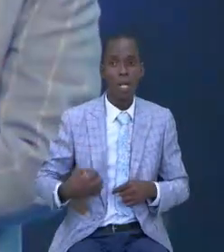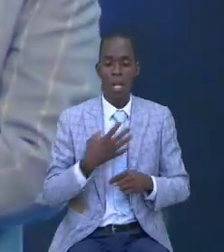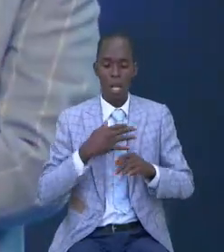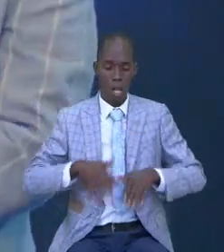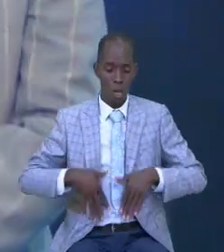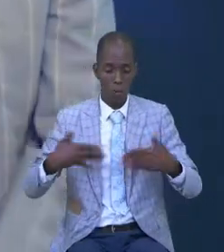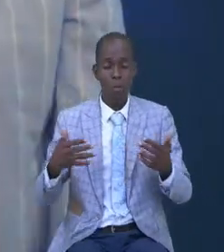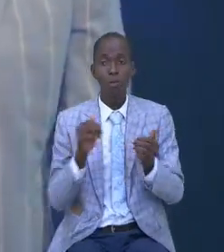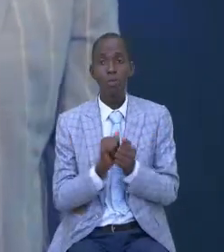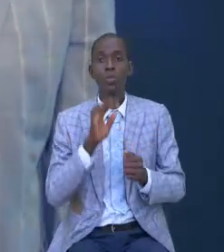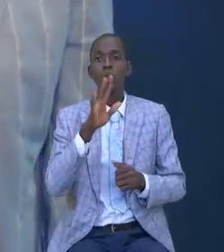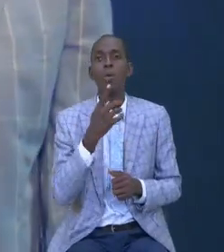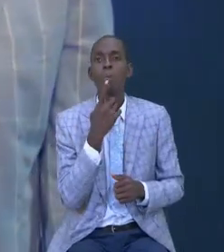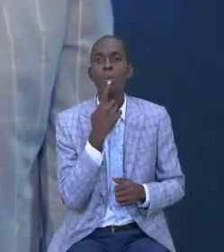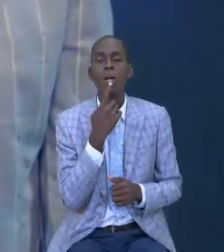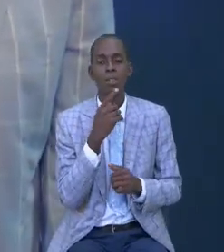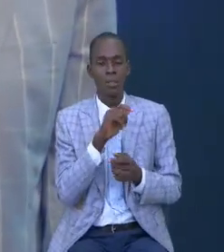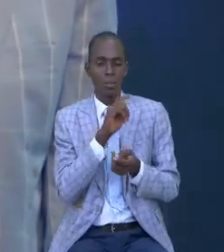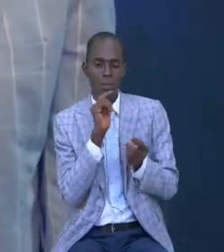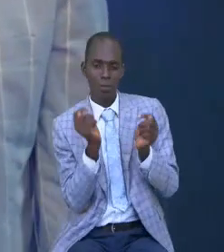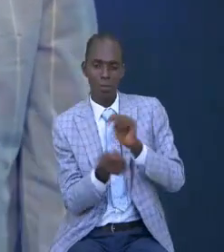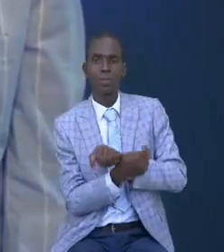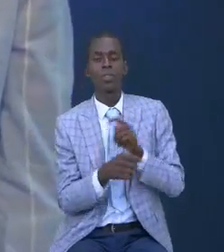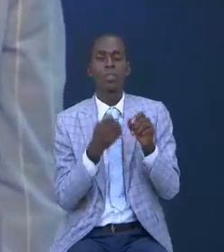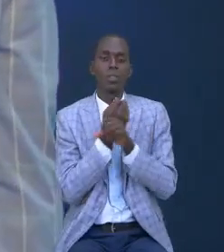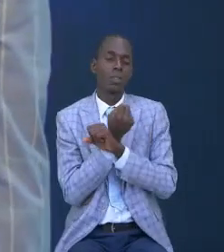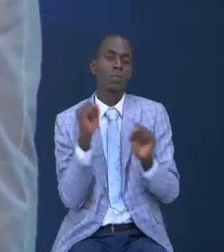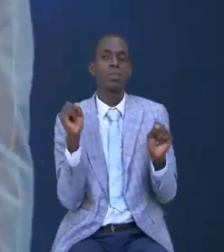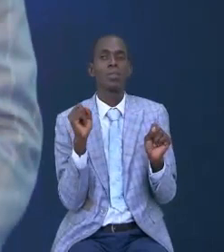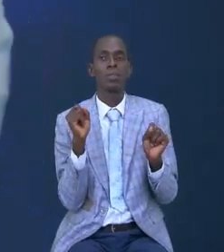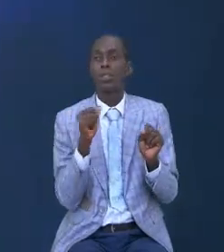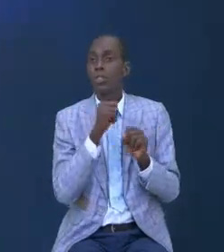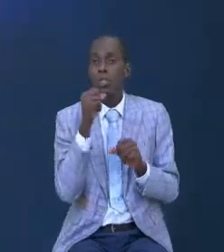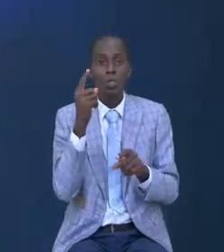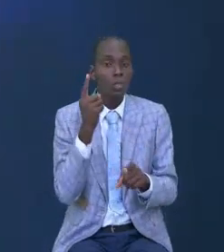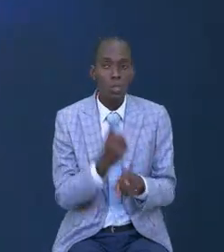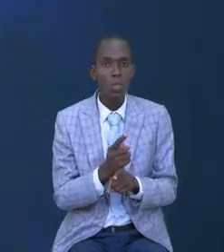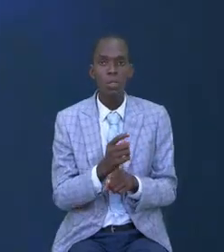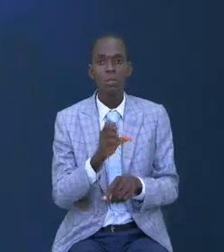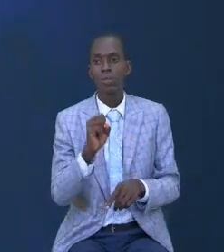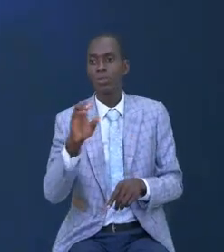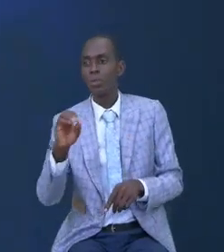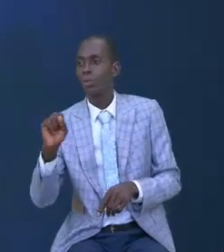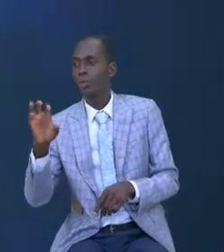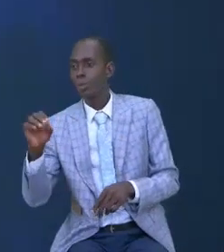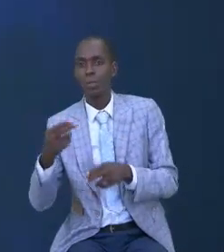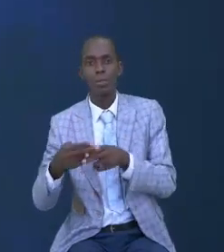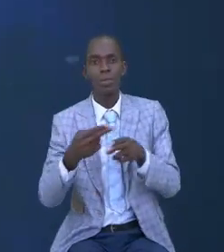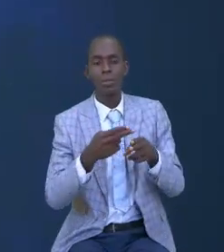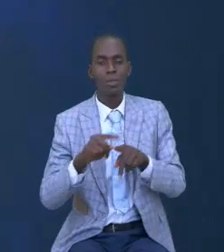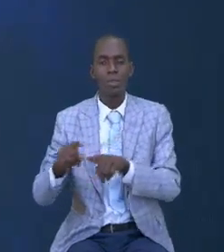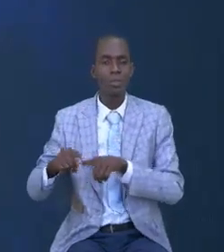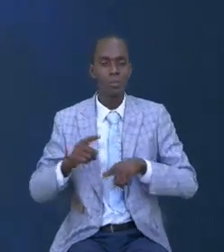with your mouth, transforming salvation, not just so-so salvation, not